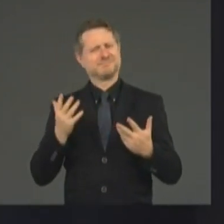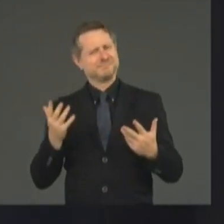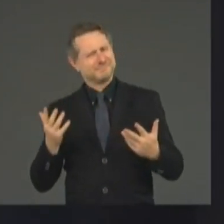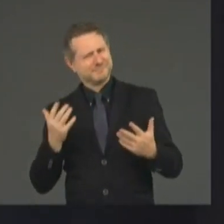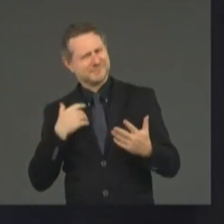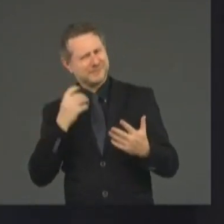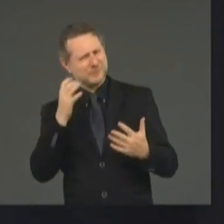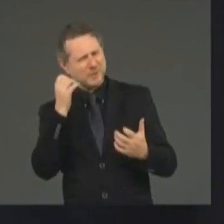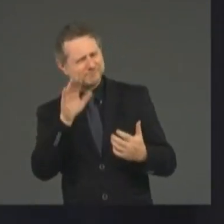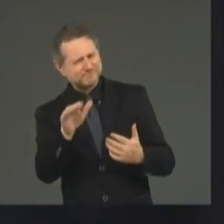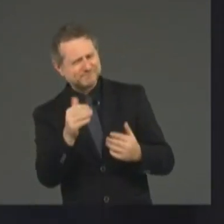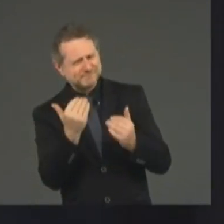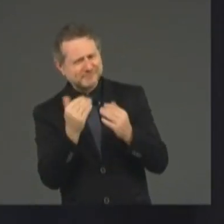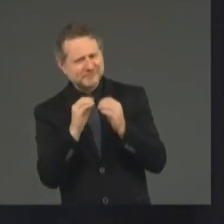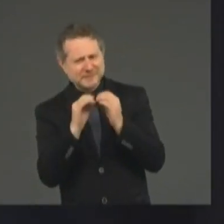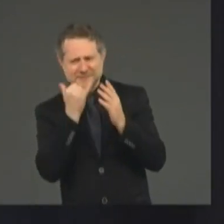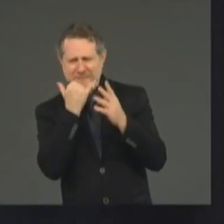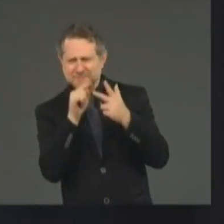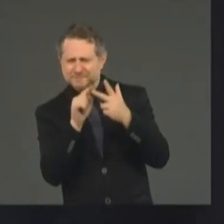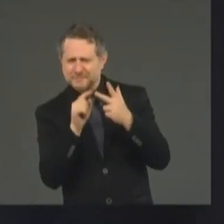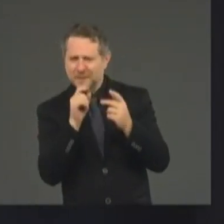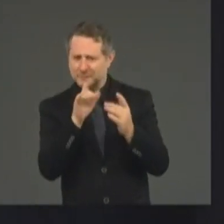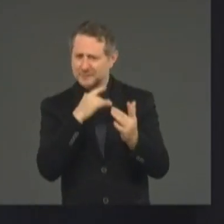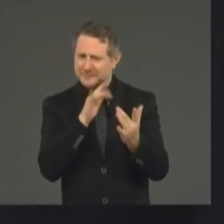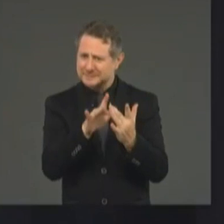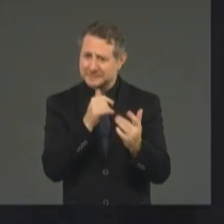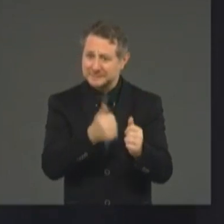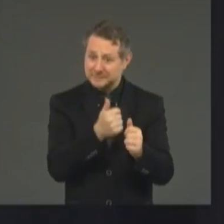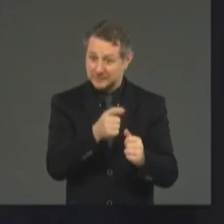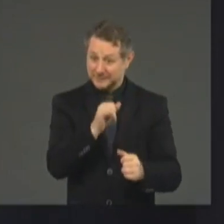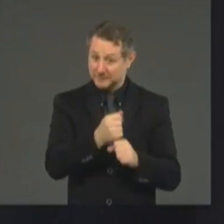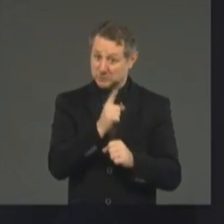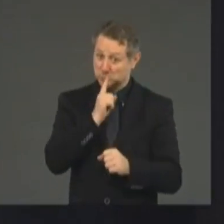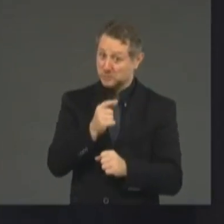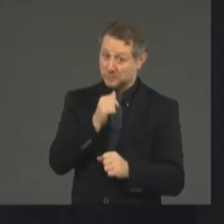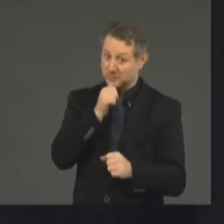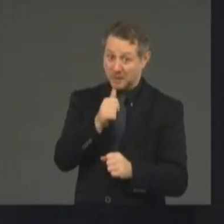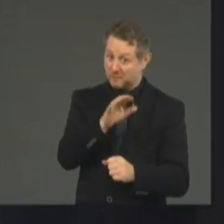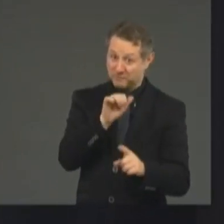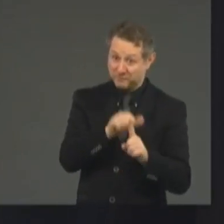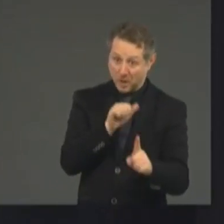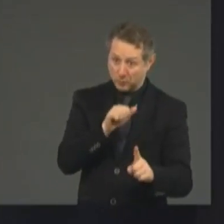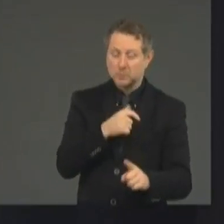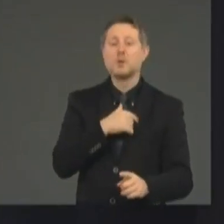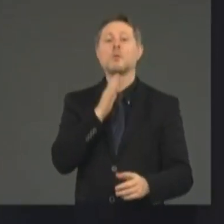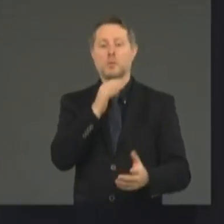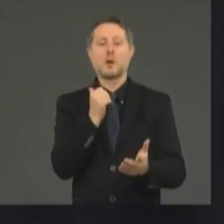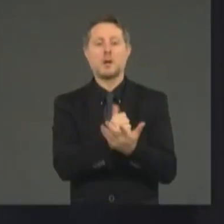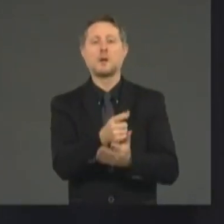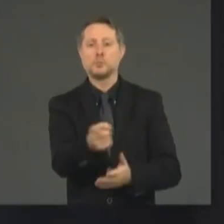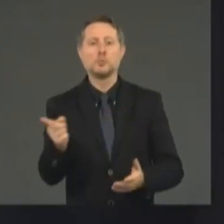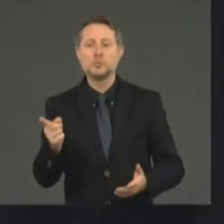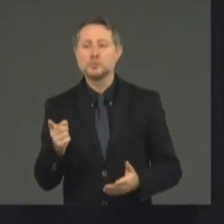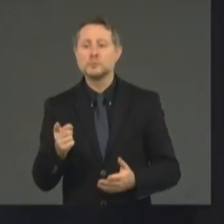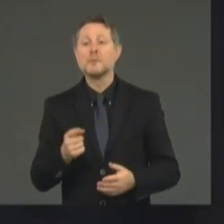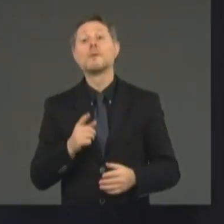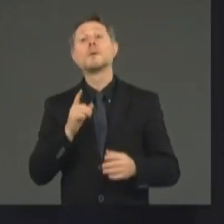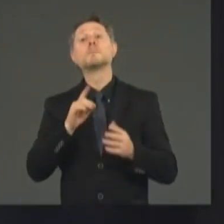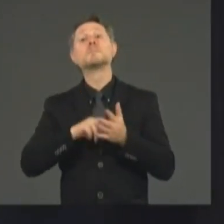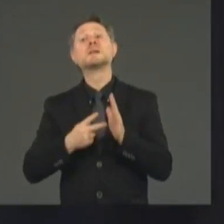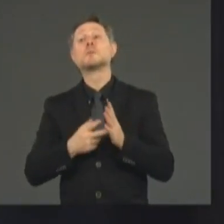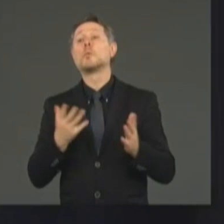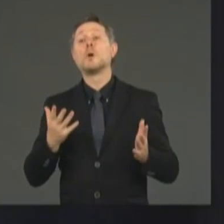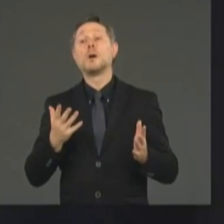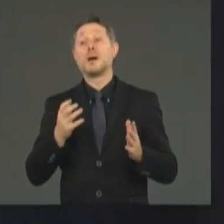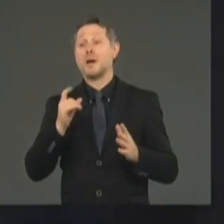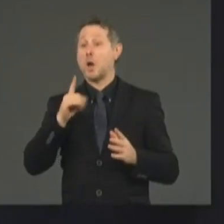issues, but reaching out to those people directly to try to rectify them. That doesn't mean every single person has been cleared from the backlog. It's the majority of the people